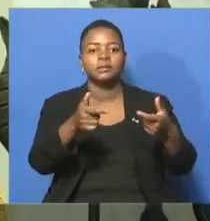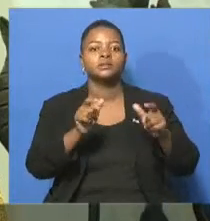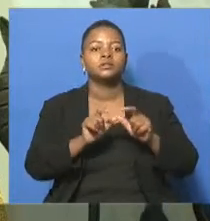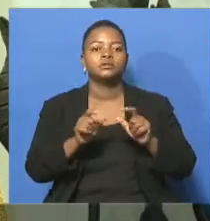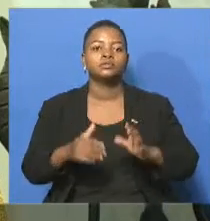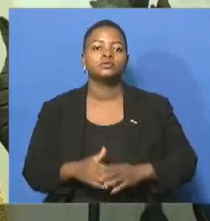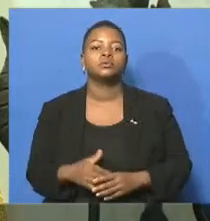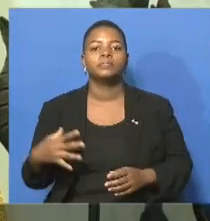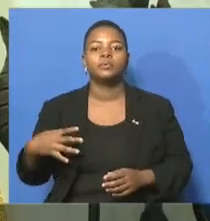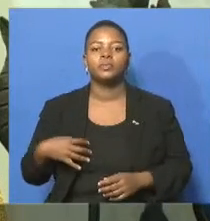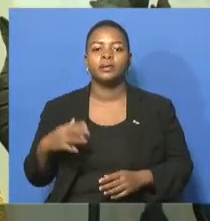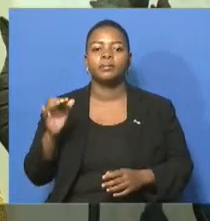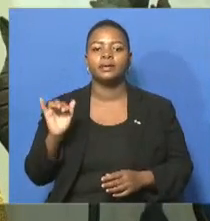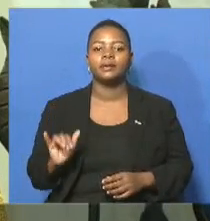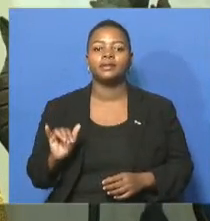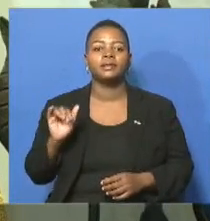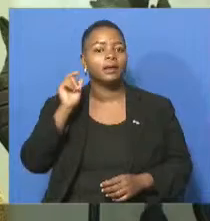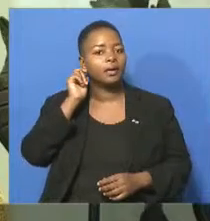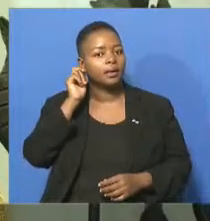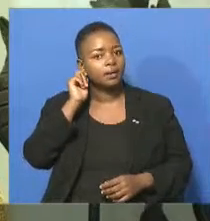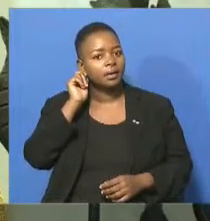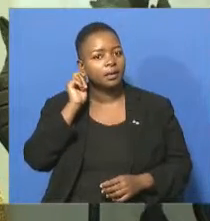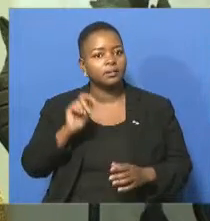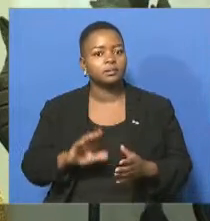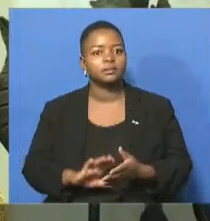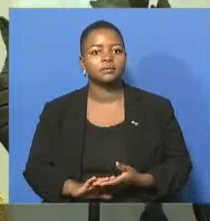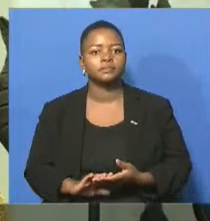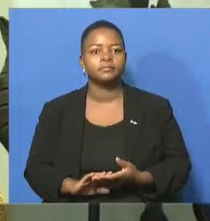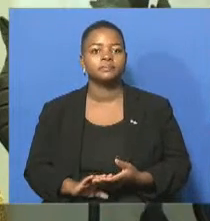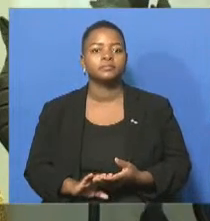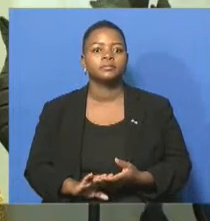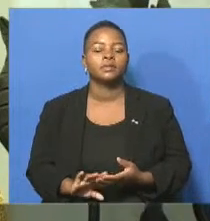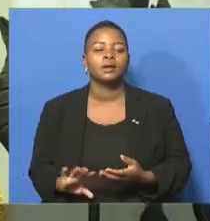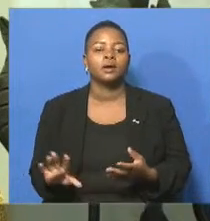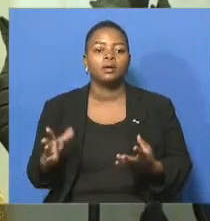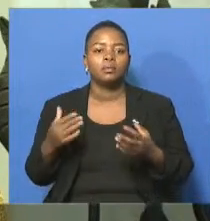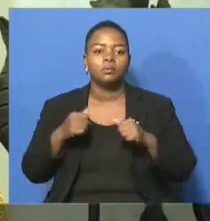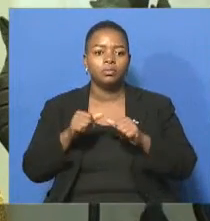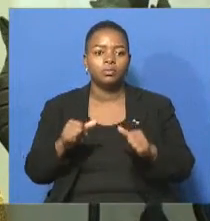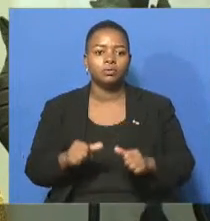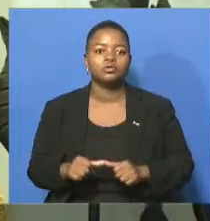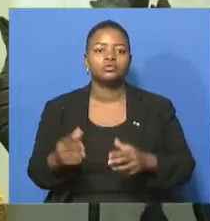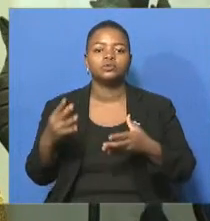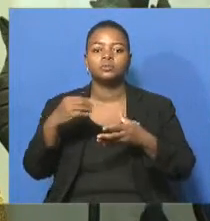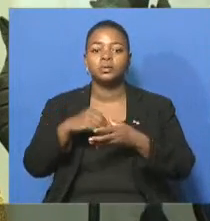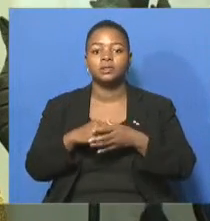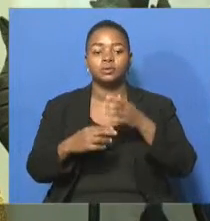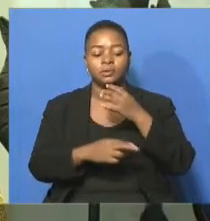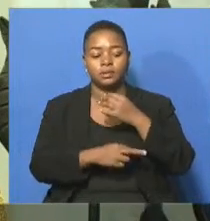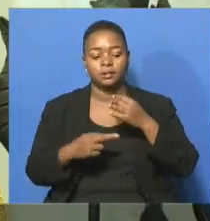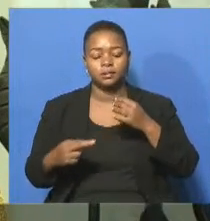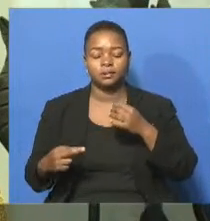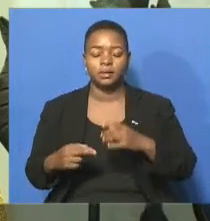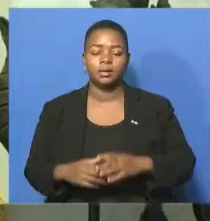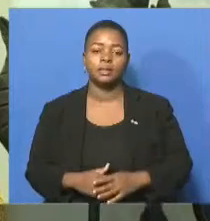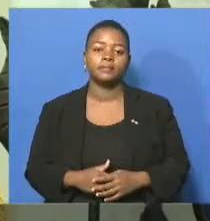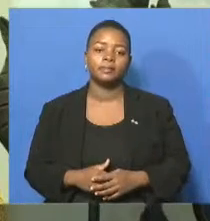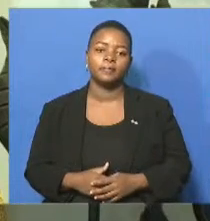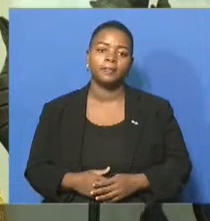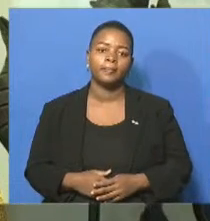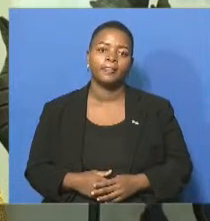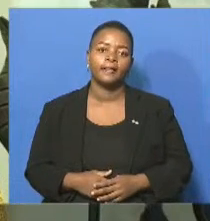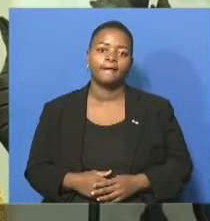mainly women and young girls who often fall victim to trafficking. And there was issues